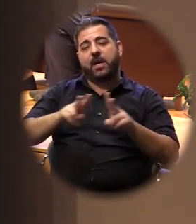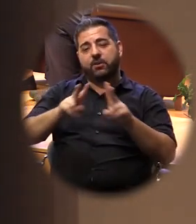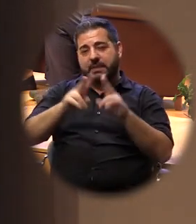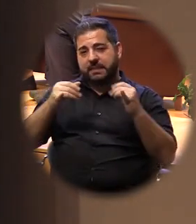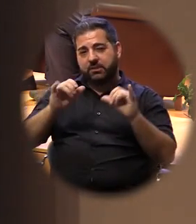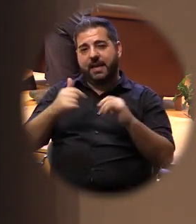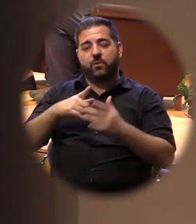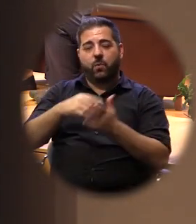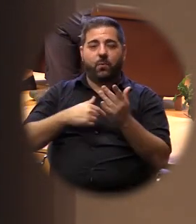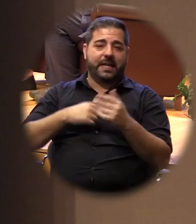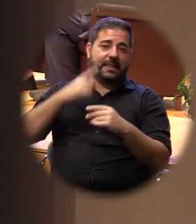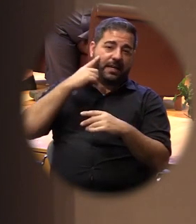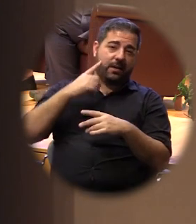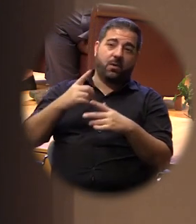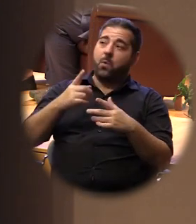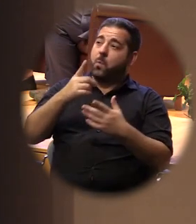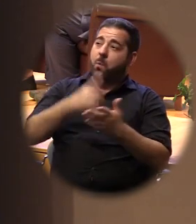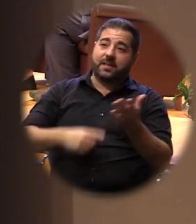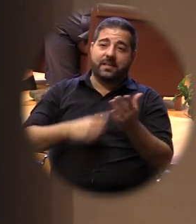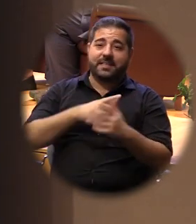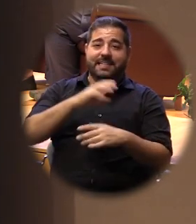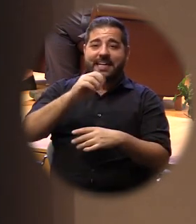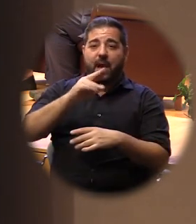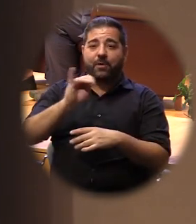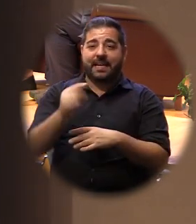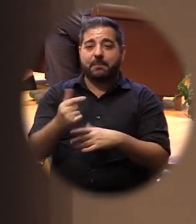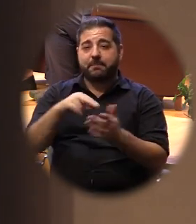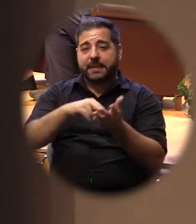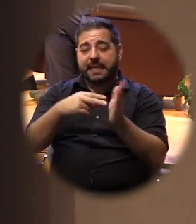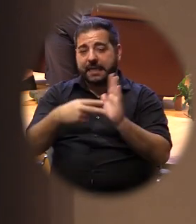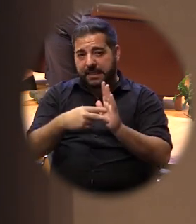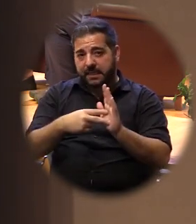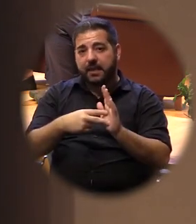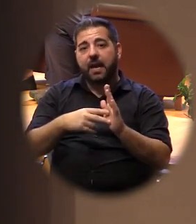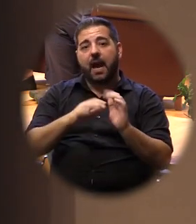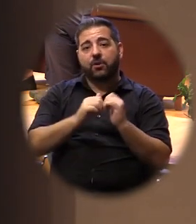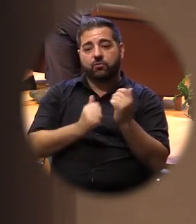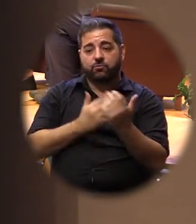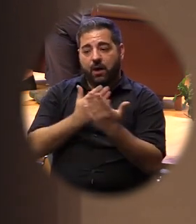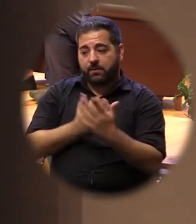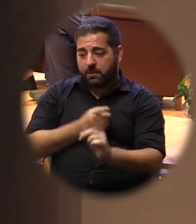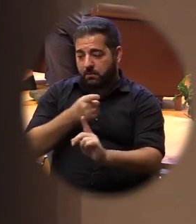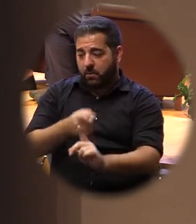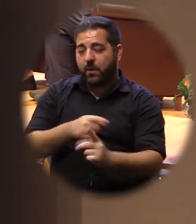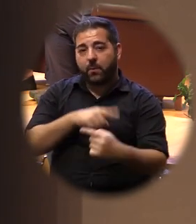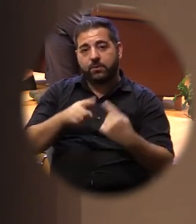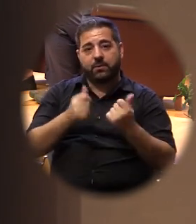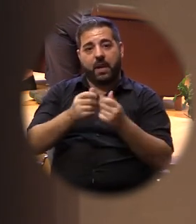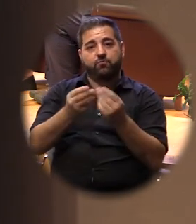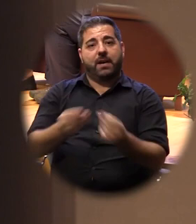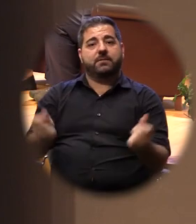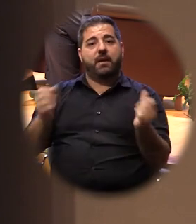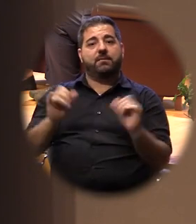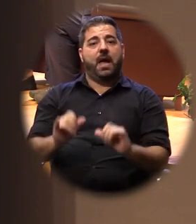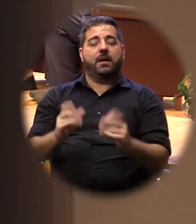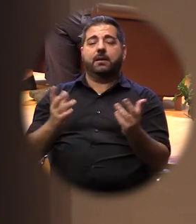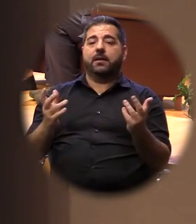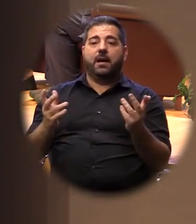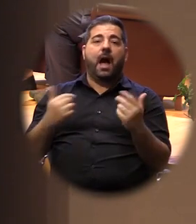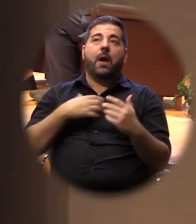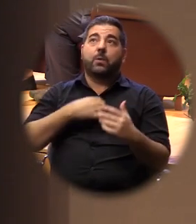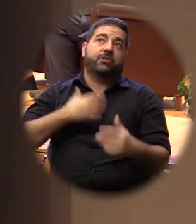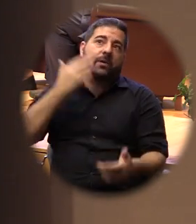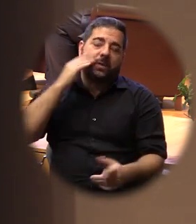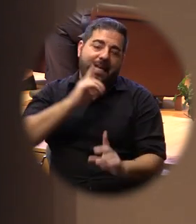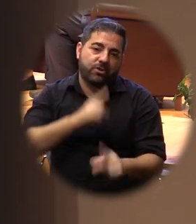what we think caring means. And how you get to a point where you can reconcile that, I wish I knew.